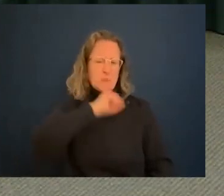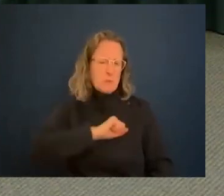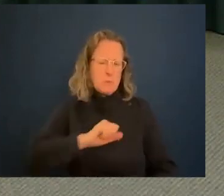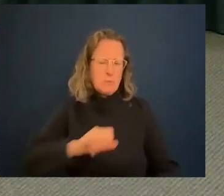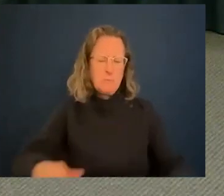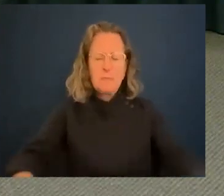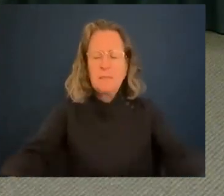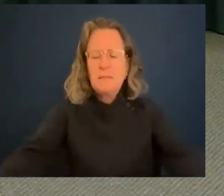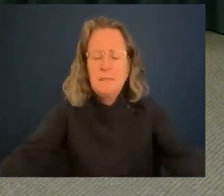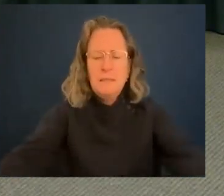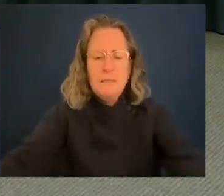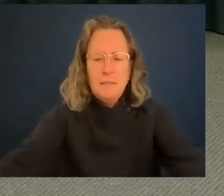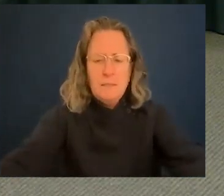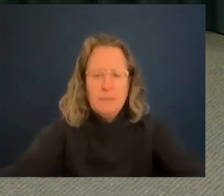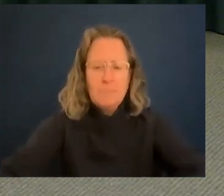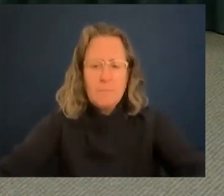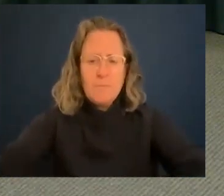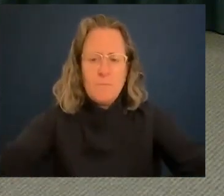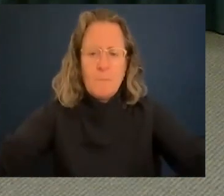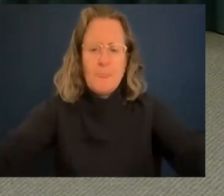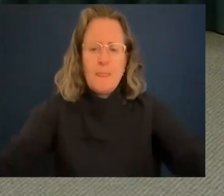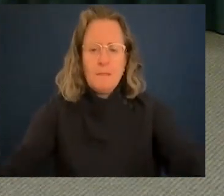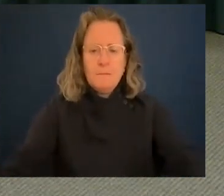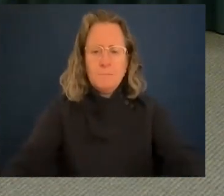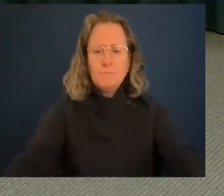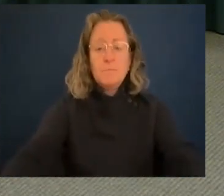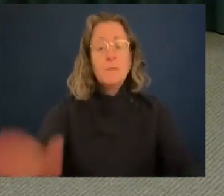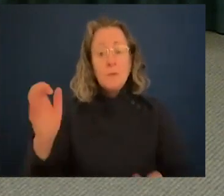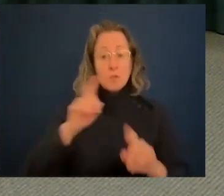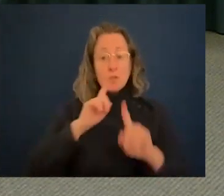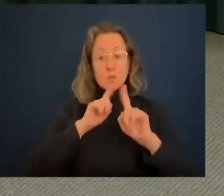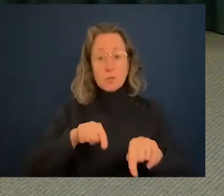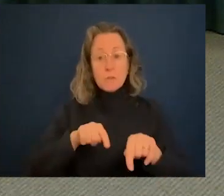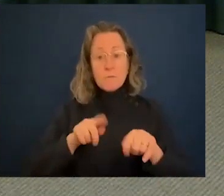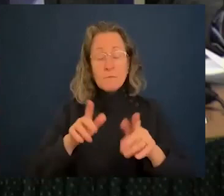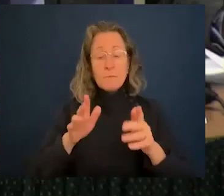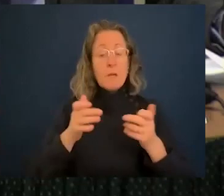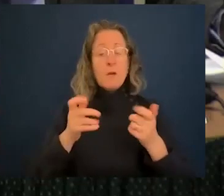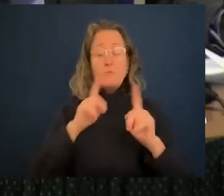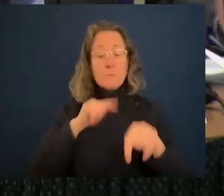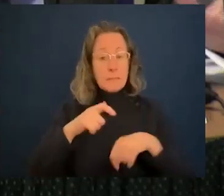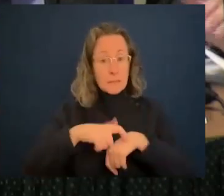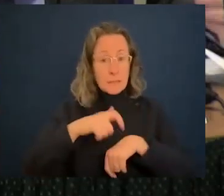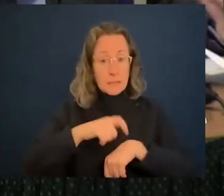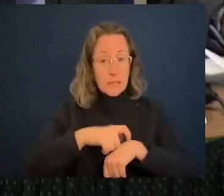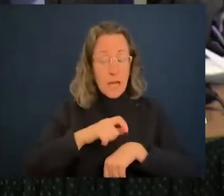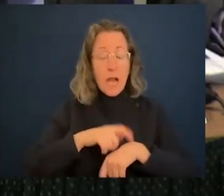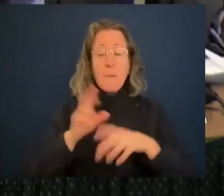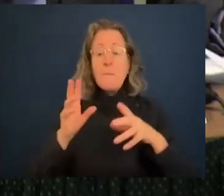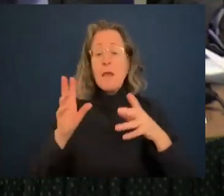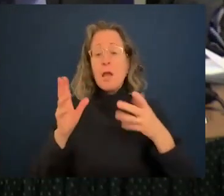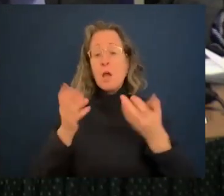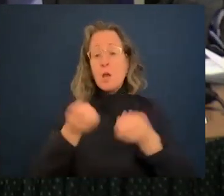you know what what service standard could you meet in a regional model like what equipment would you provide and what kind of